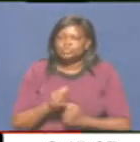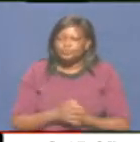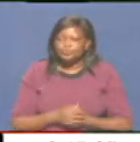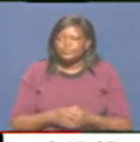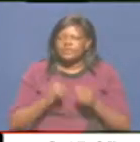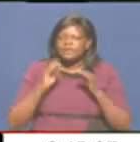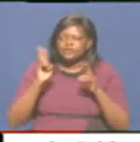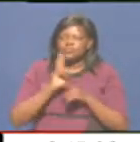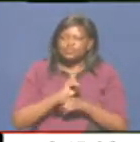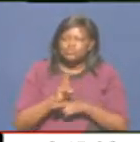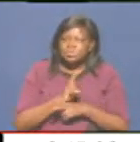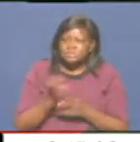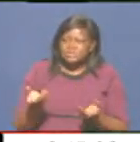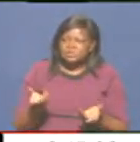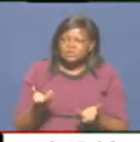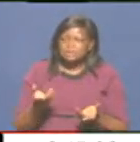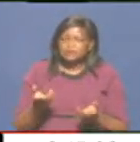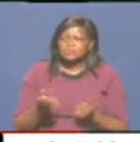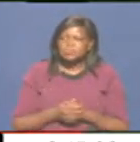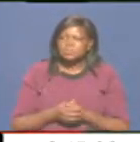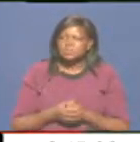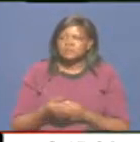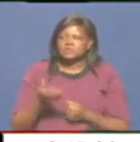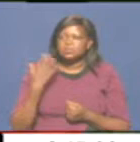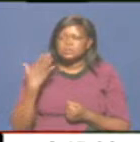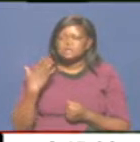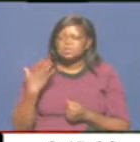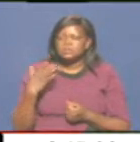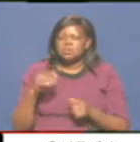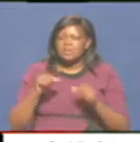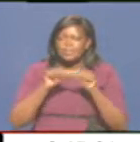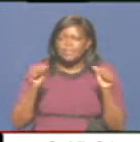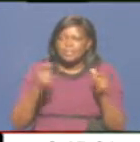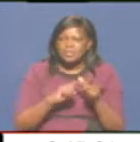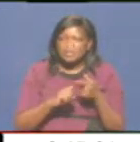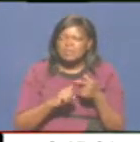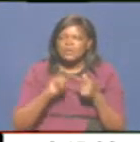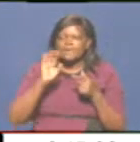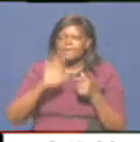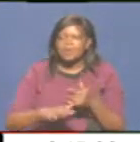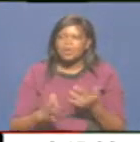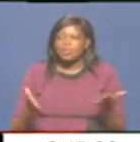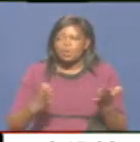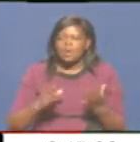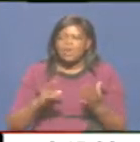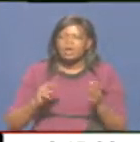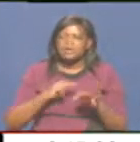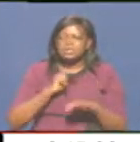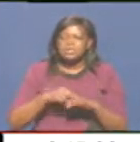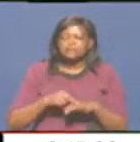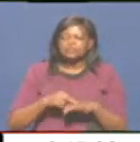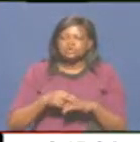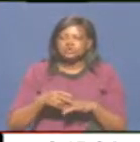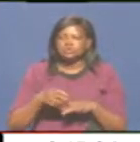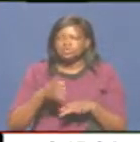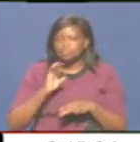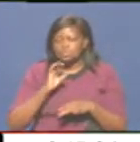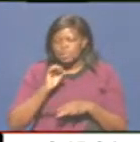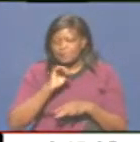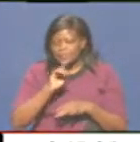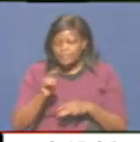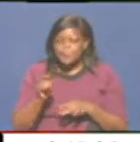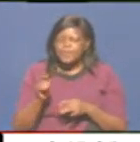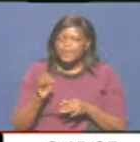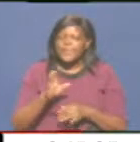using the green sticker, that means then you will park at the National Irrigation Board grounds here in